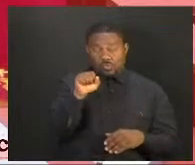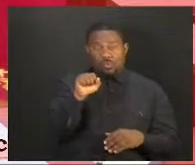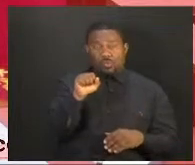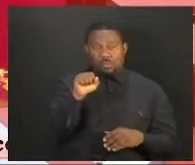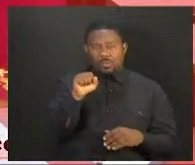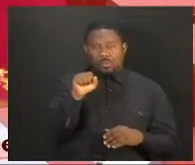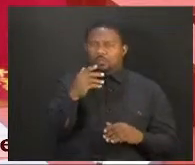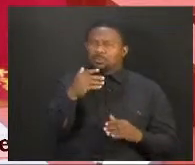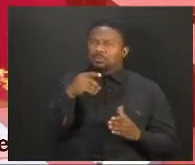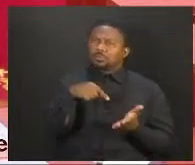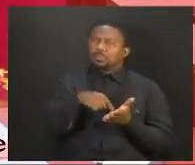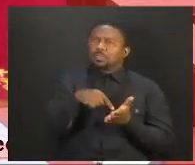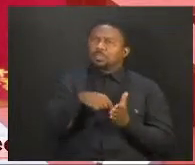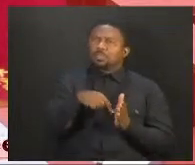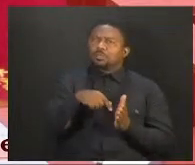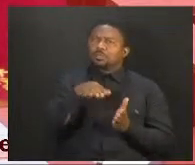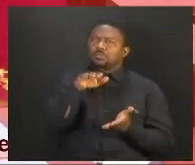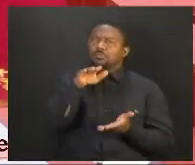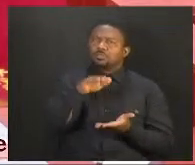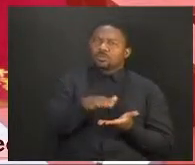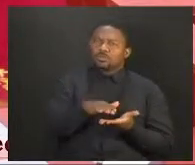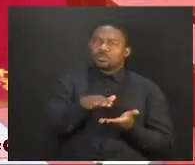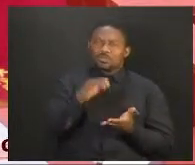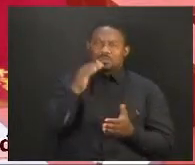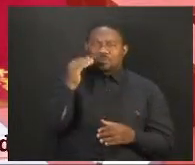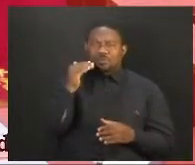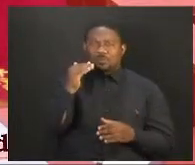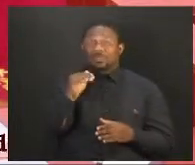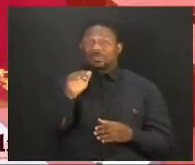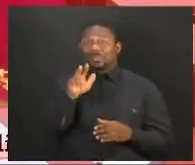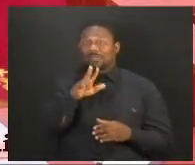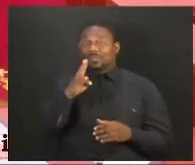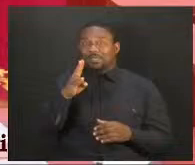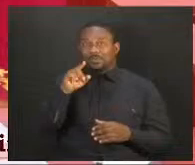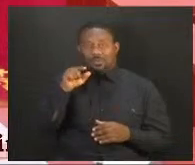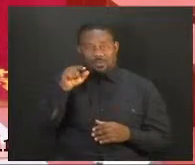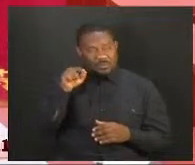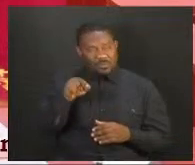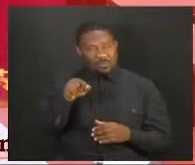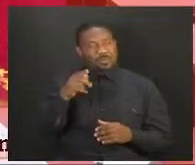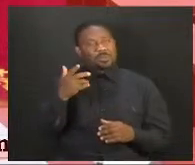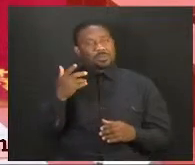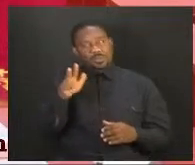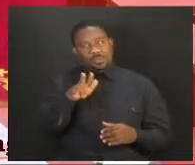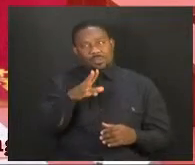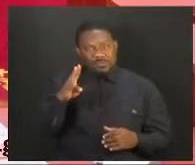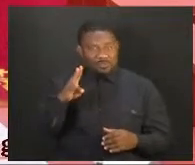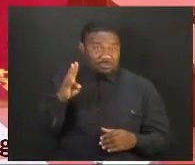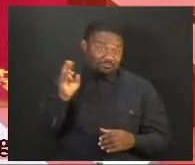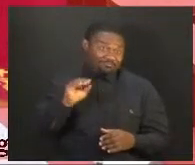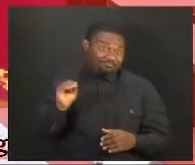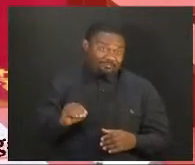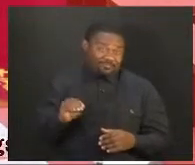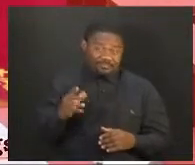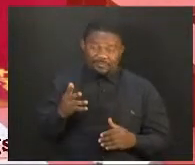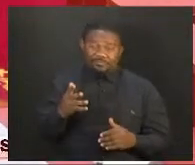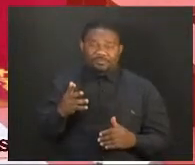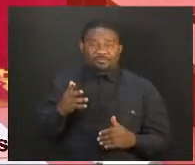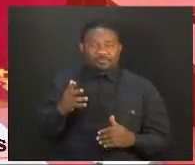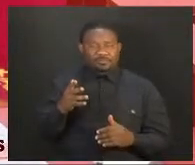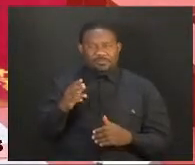down, that has reduced, is as a result of the 37% haircut on principal of Eurobond debt under the